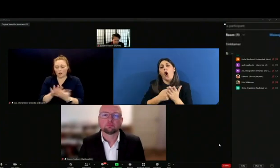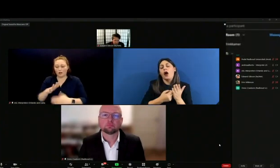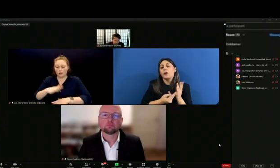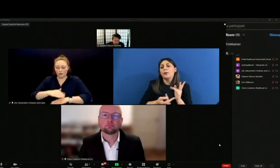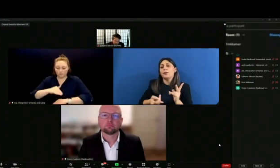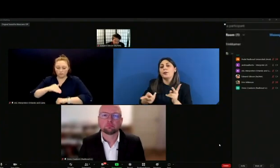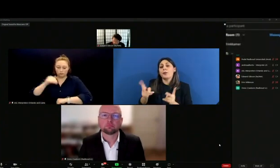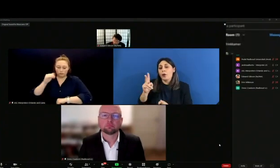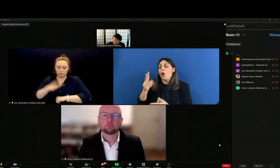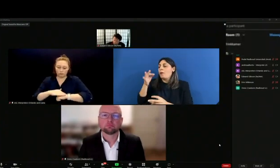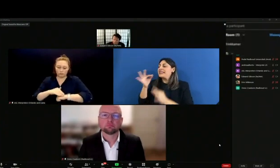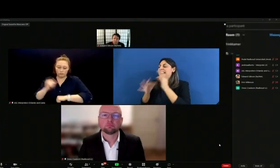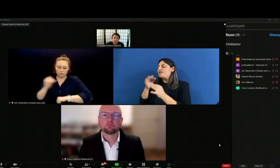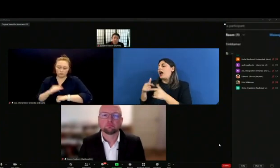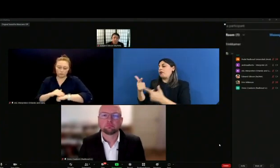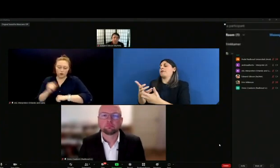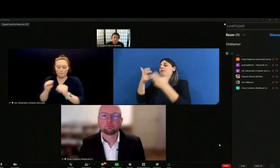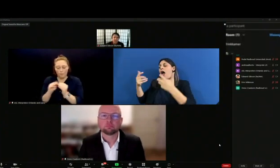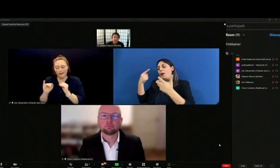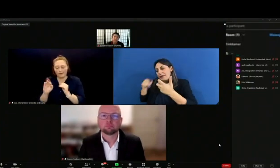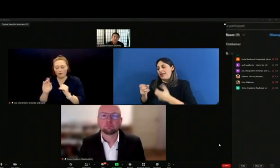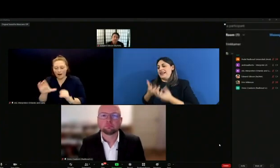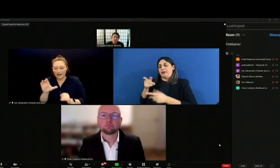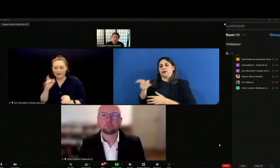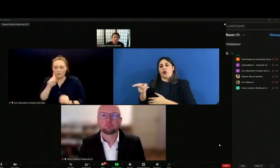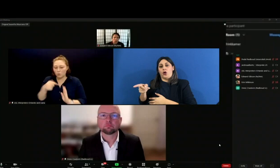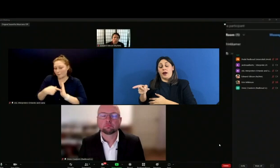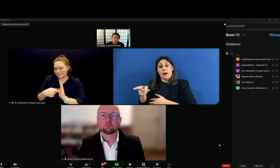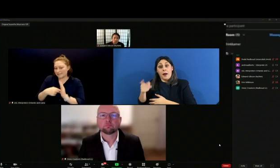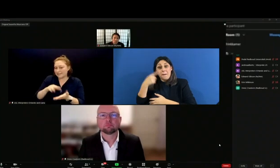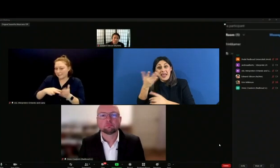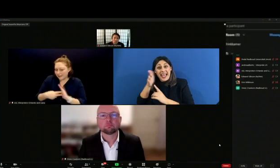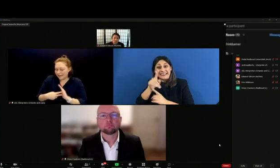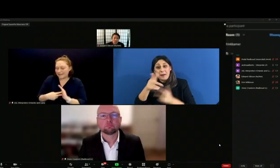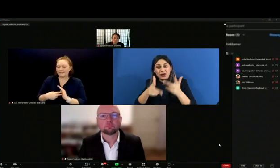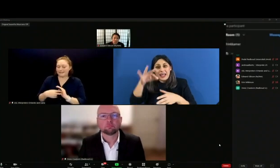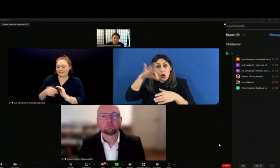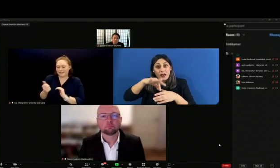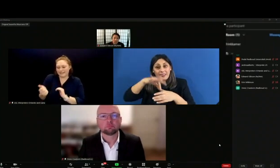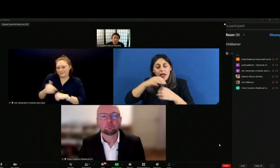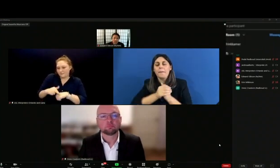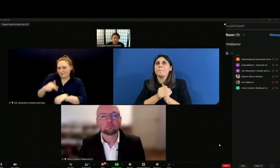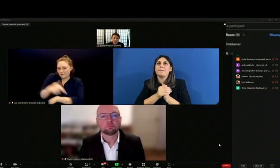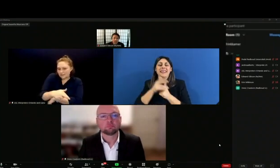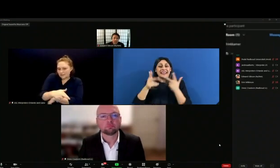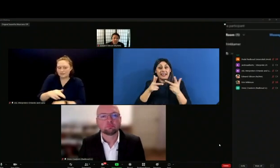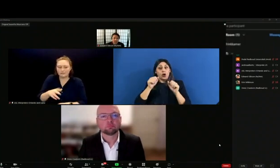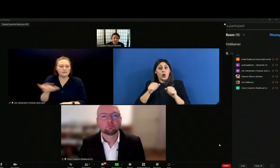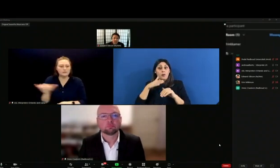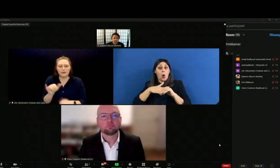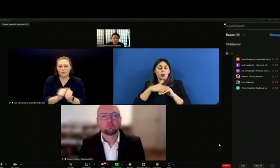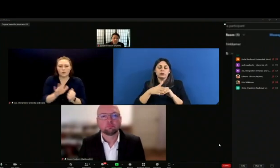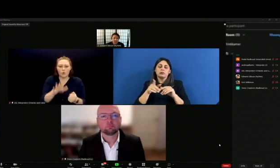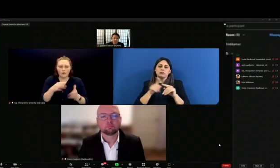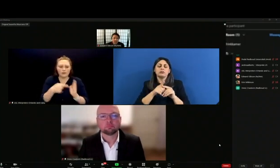iconic way to represent the meaning it is referring to. And exactly also with your example with the